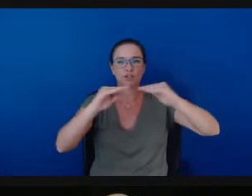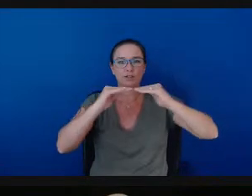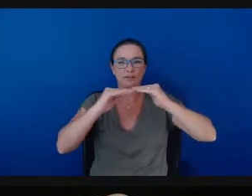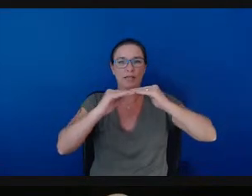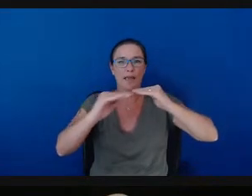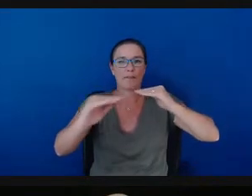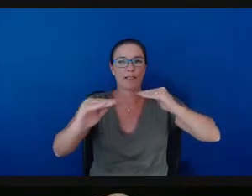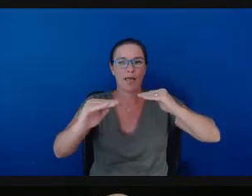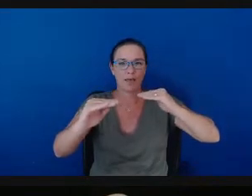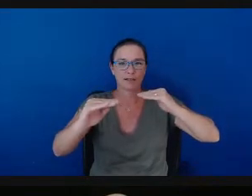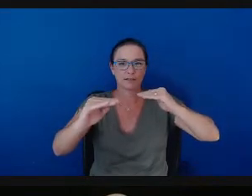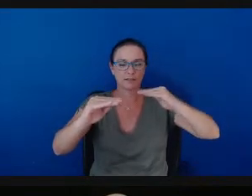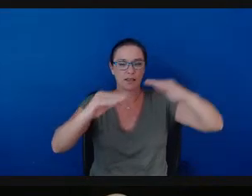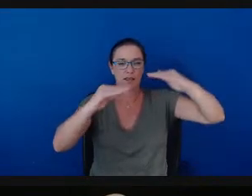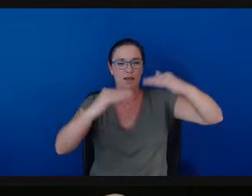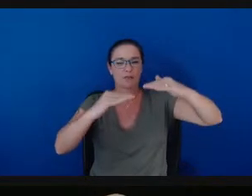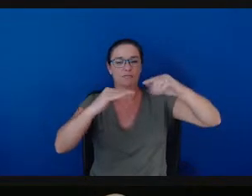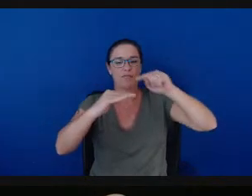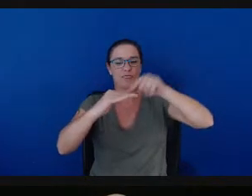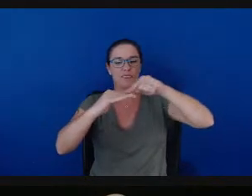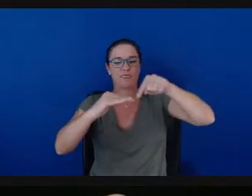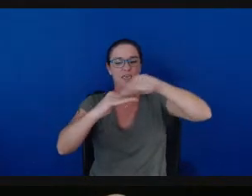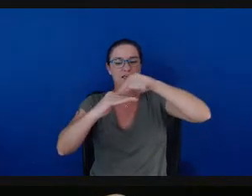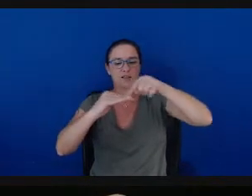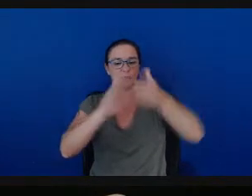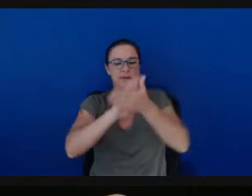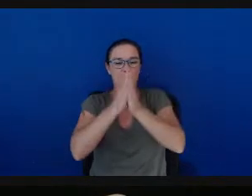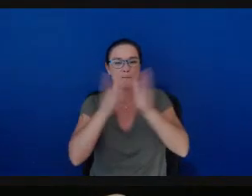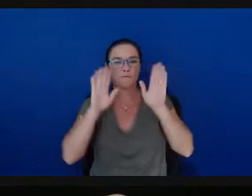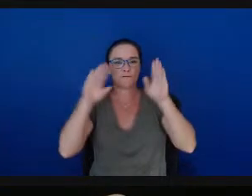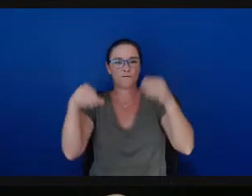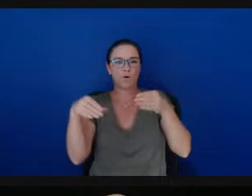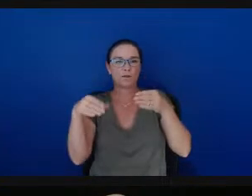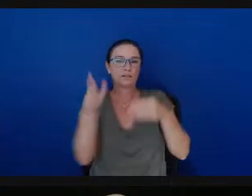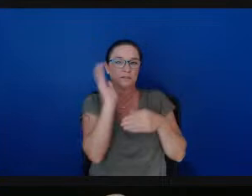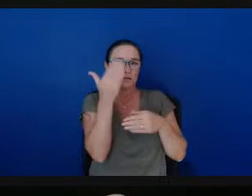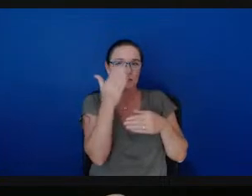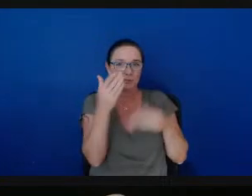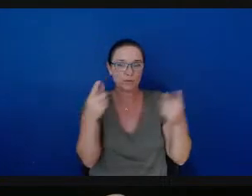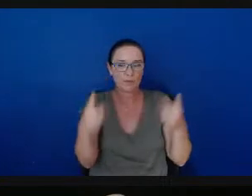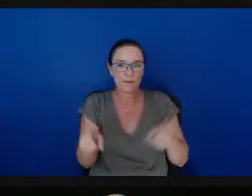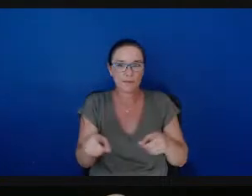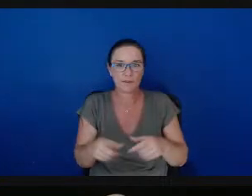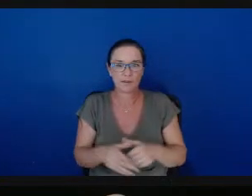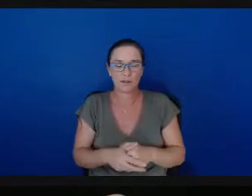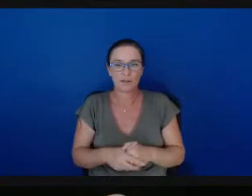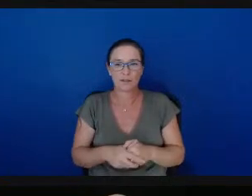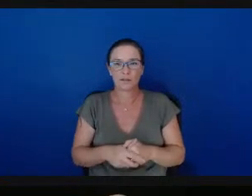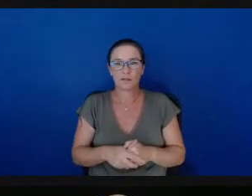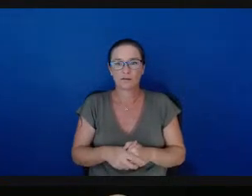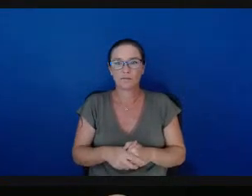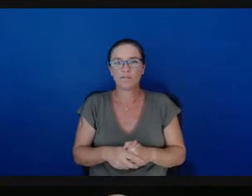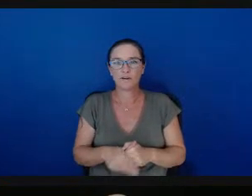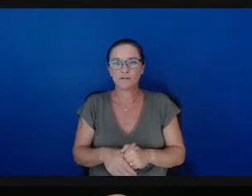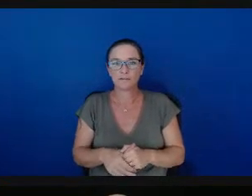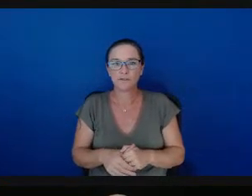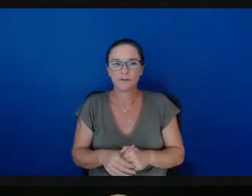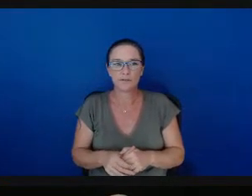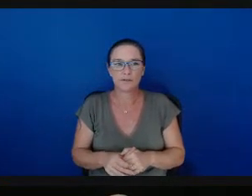block vents here in the center. And that right now appears to be what's happening. We'll have to wait and see if that continues or not.